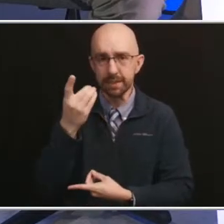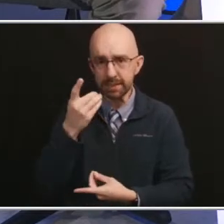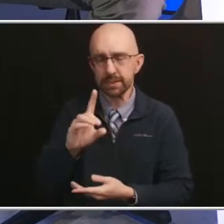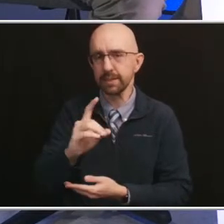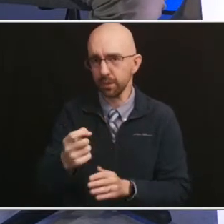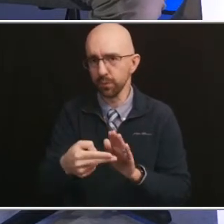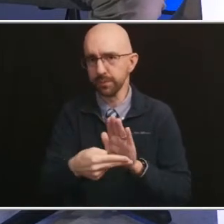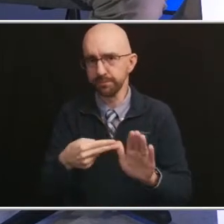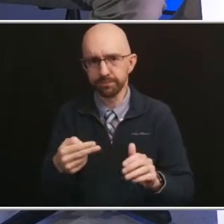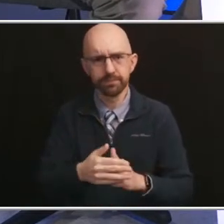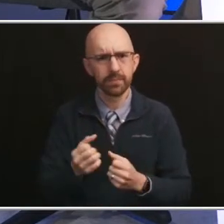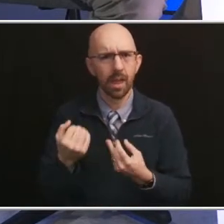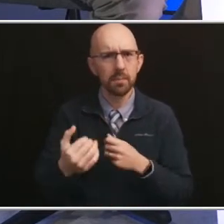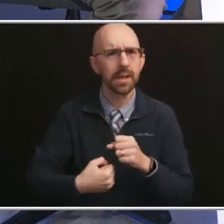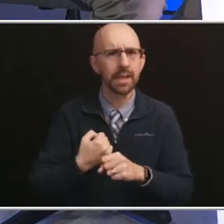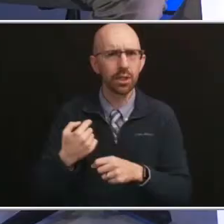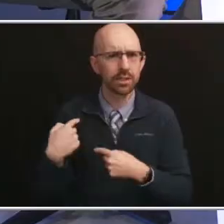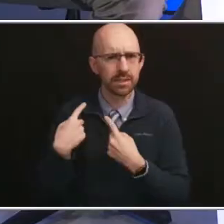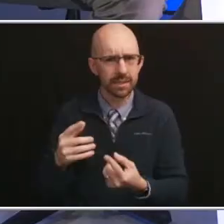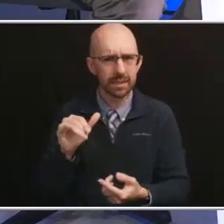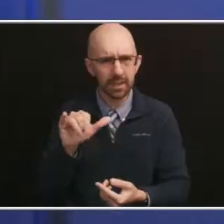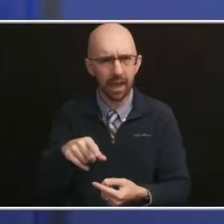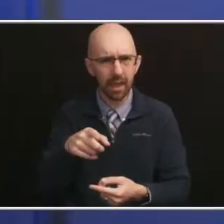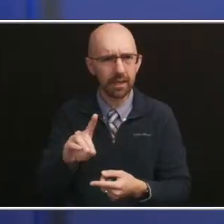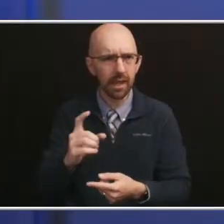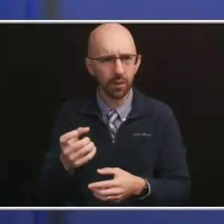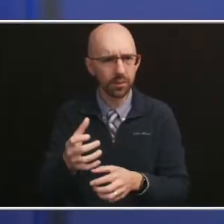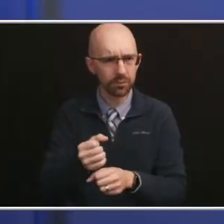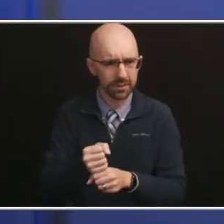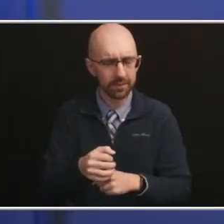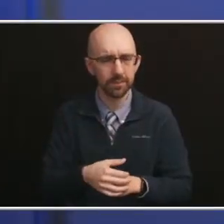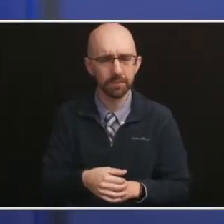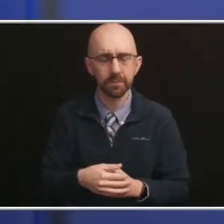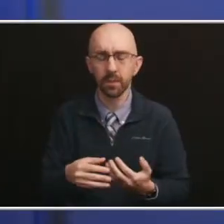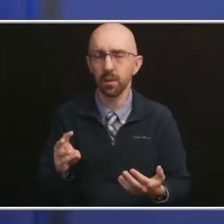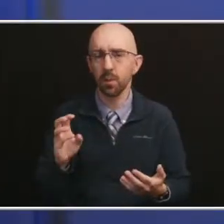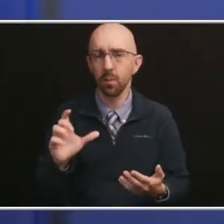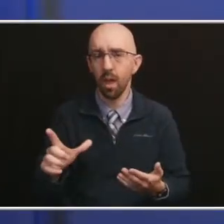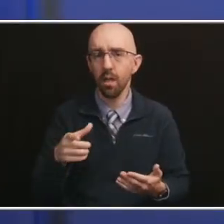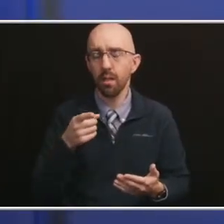your diagnosis? Well, it was in